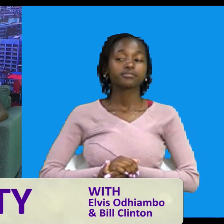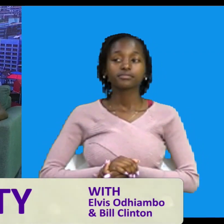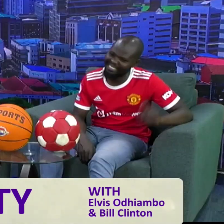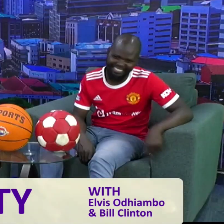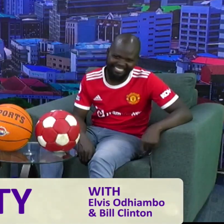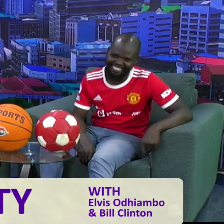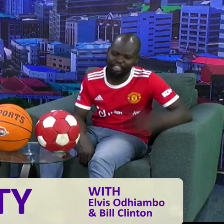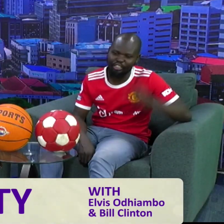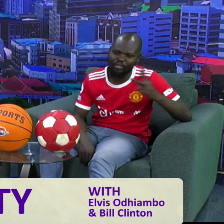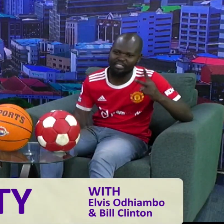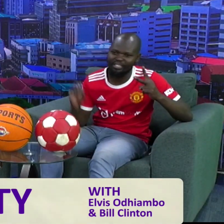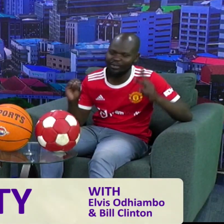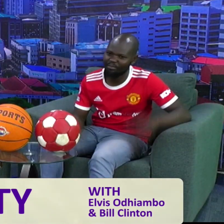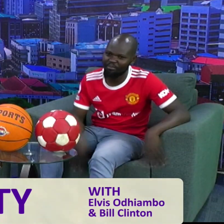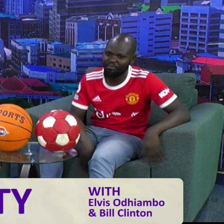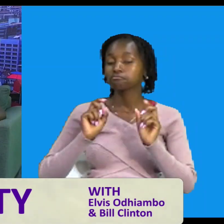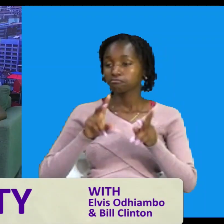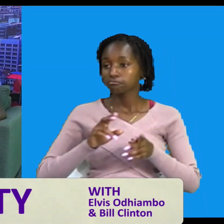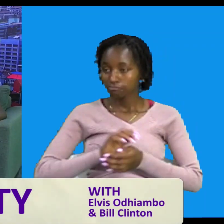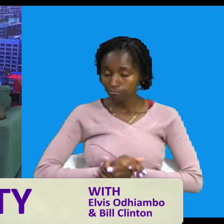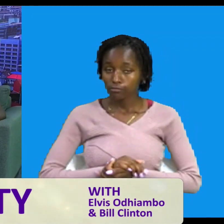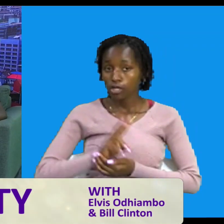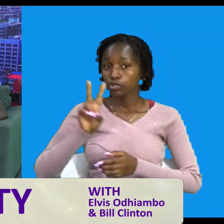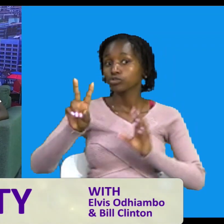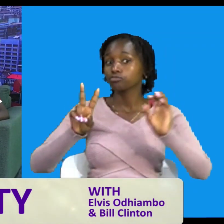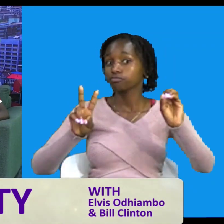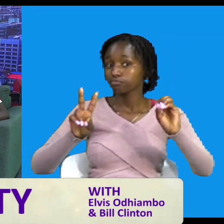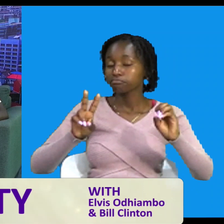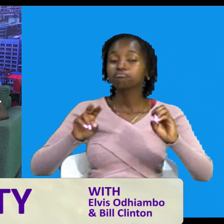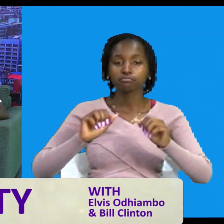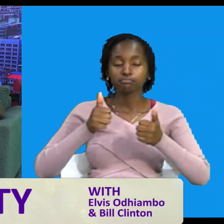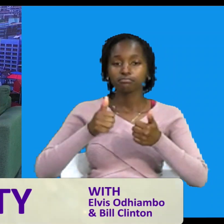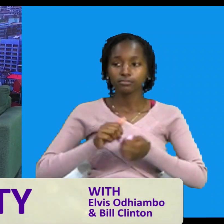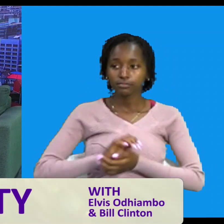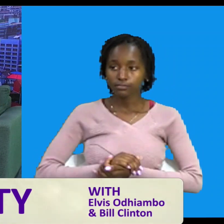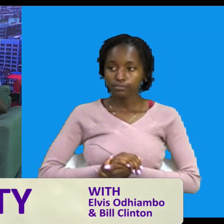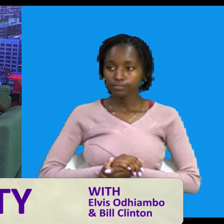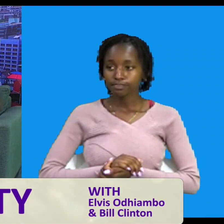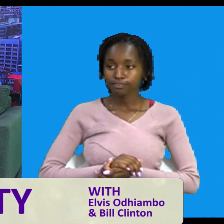Kariobangi Sharks. Alright. Kariobangi Sharks has 2-0 for that matter.